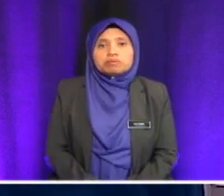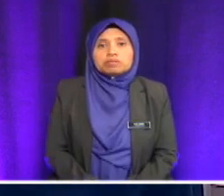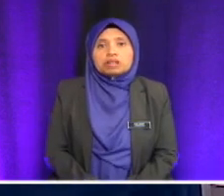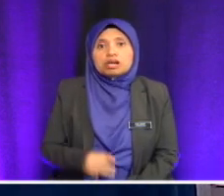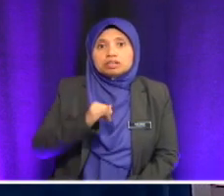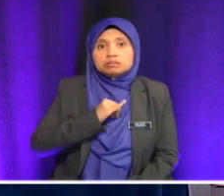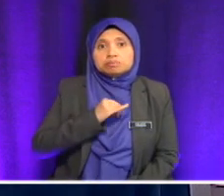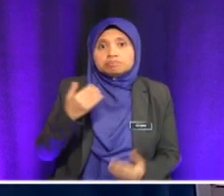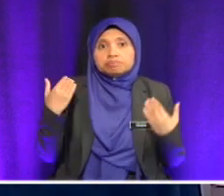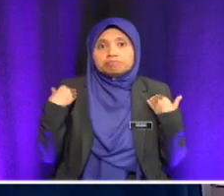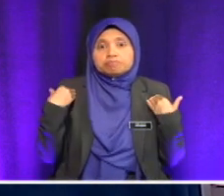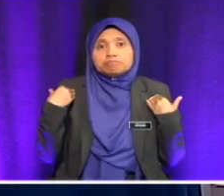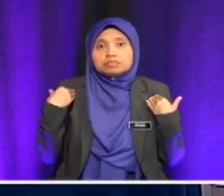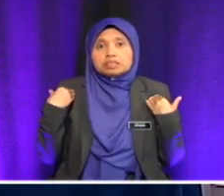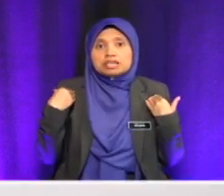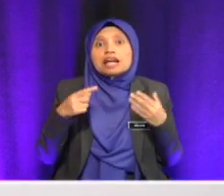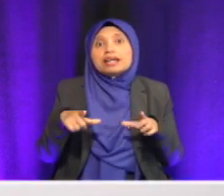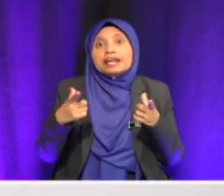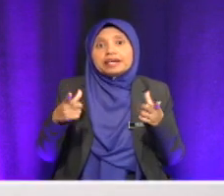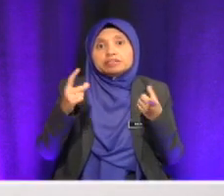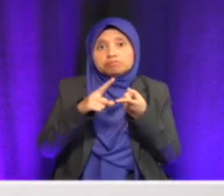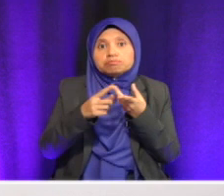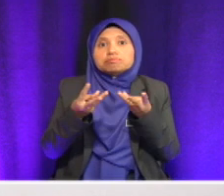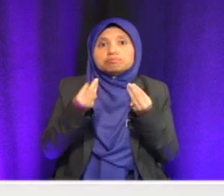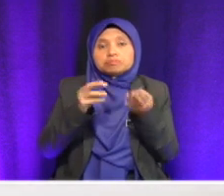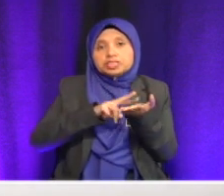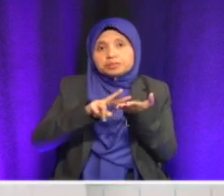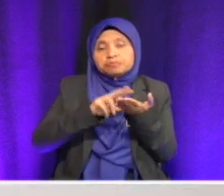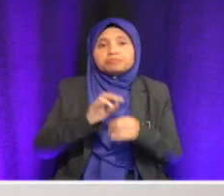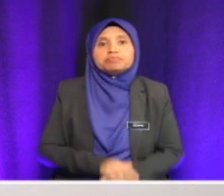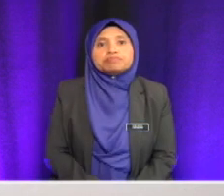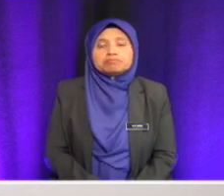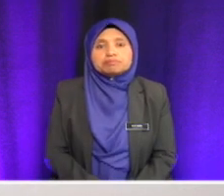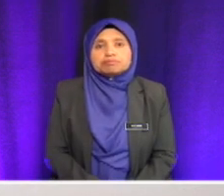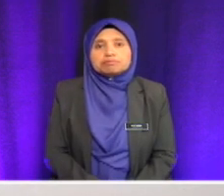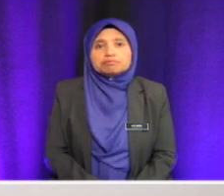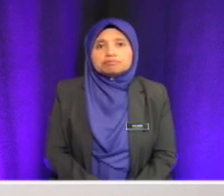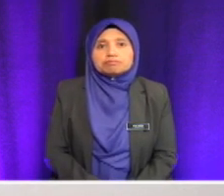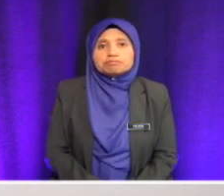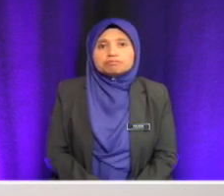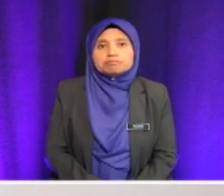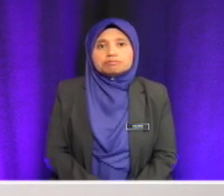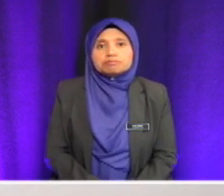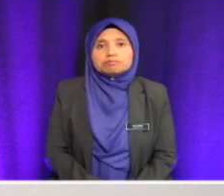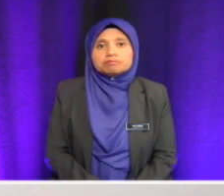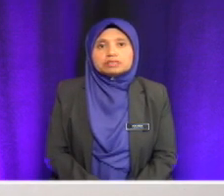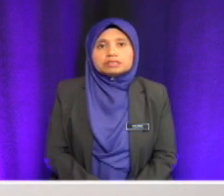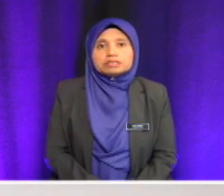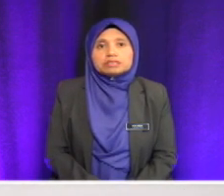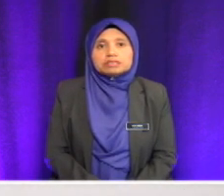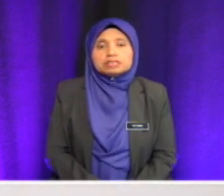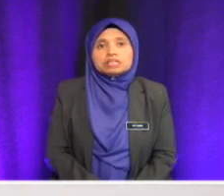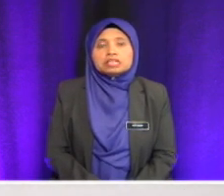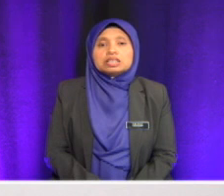I have a volunteer to read the second text? Yes, Ahna. Clever crows. We use